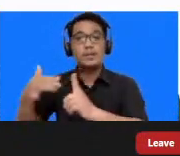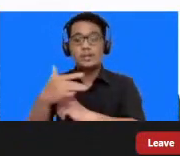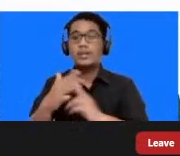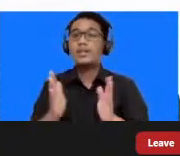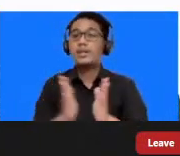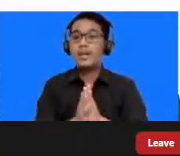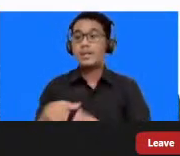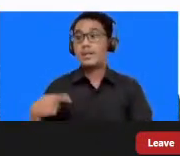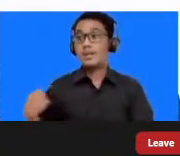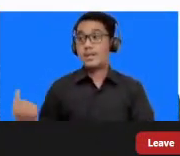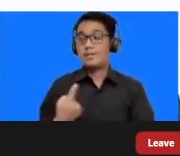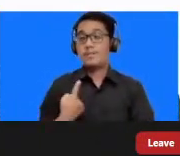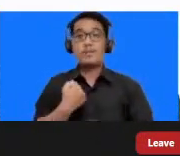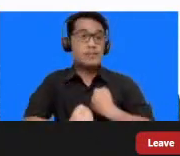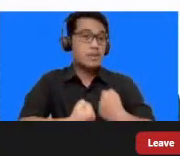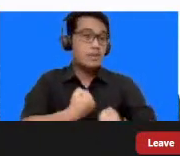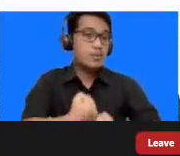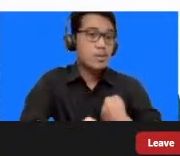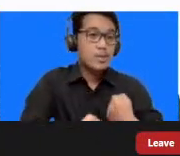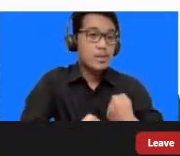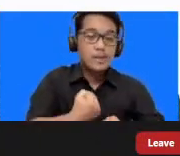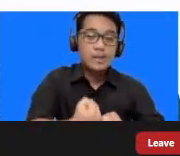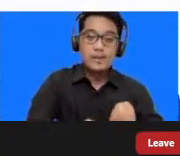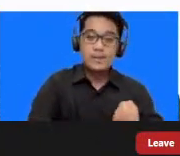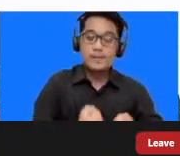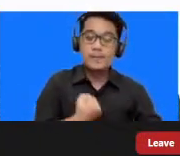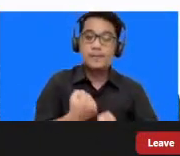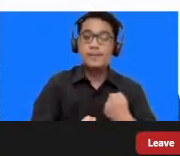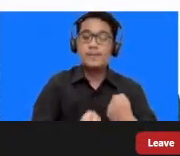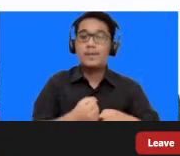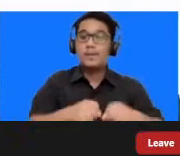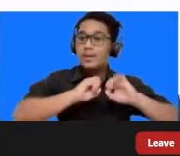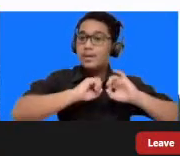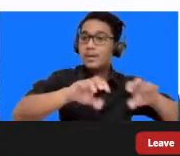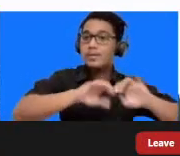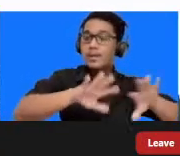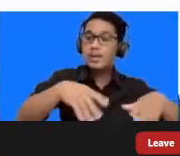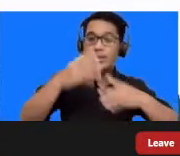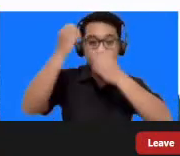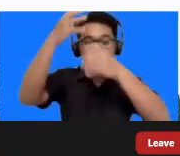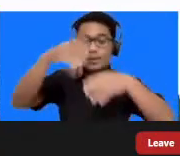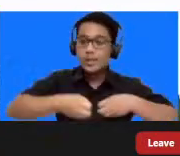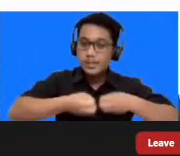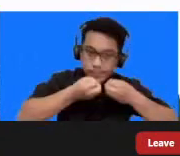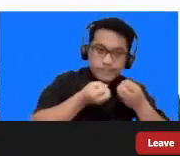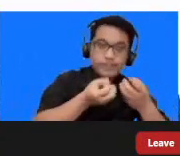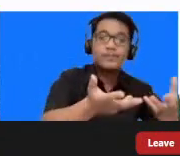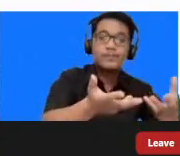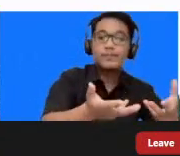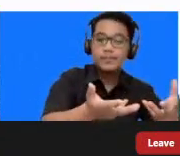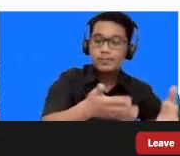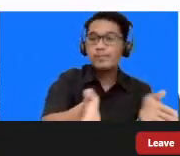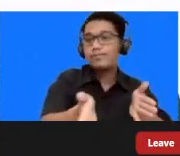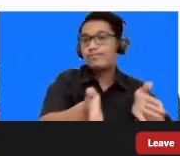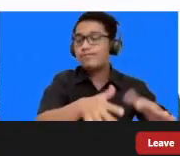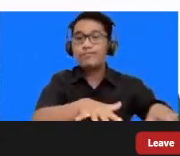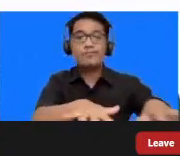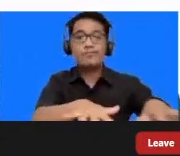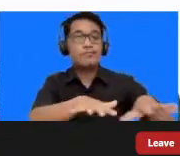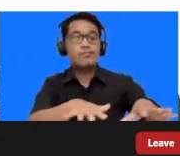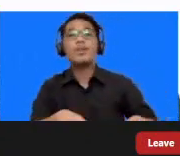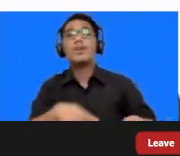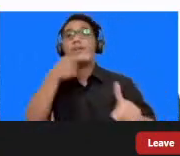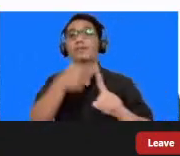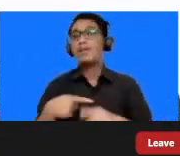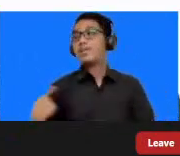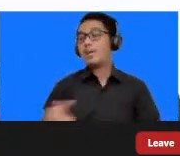dissemination, search and rescue evacuation, first aid, and other DRR activities under the guidance